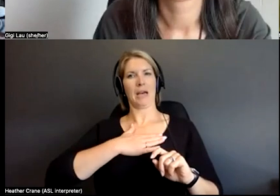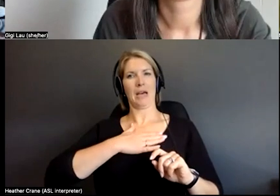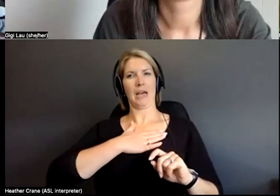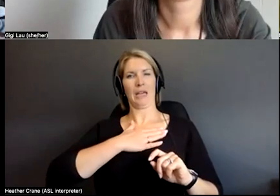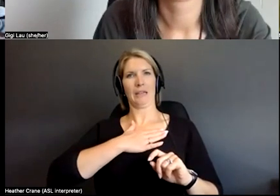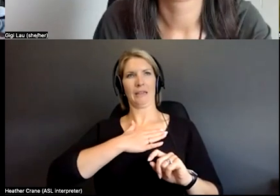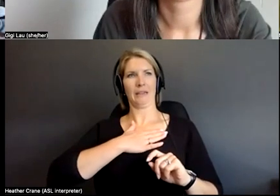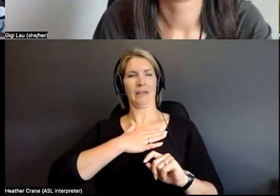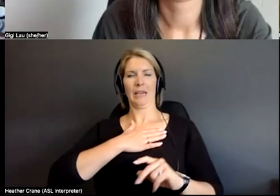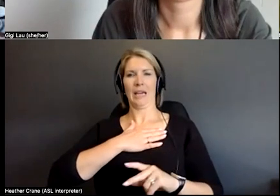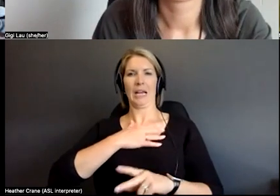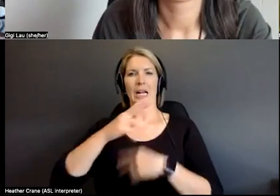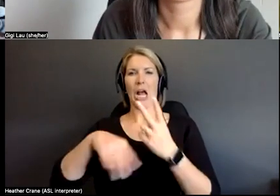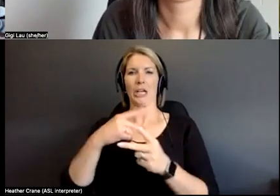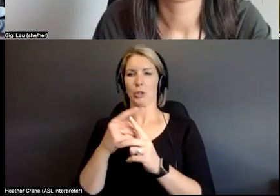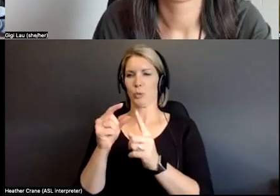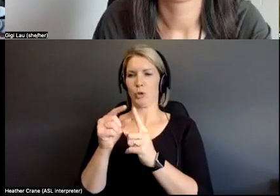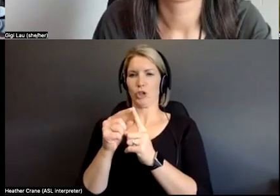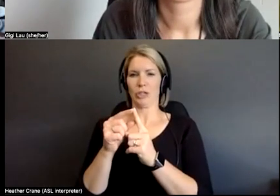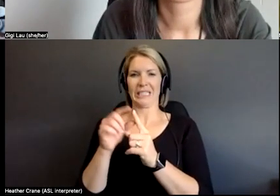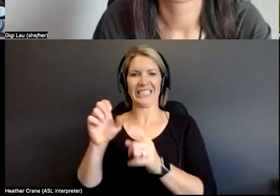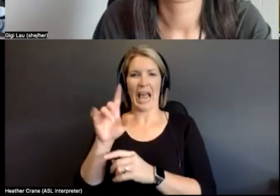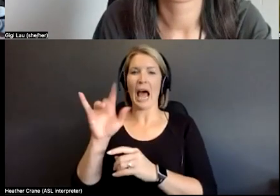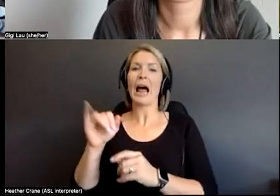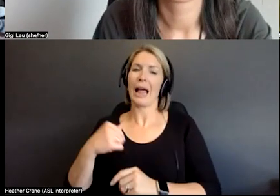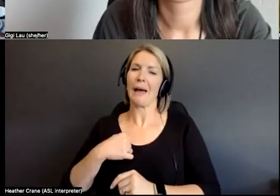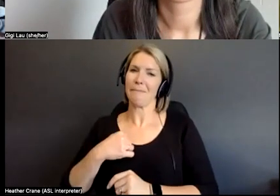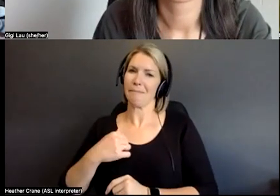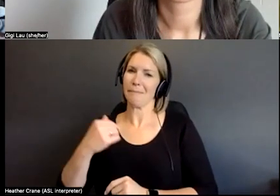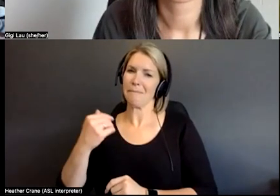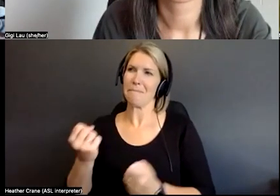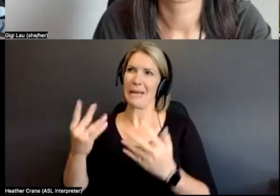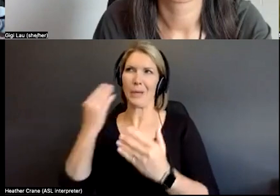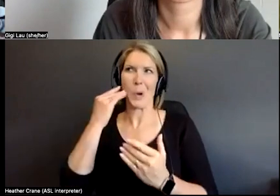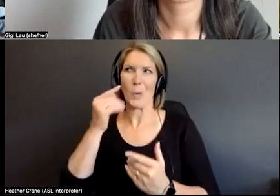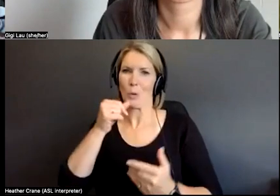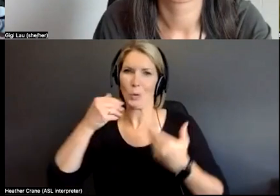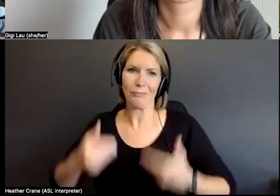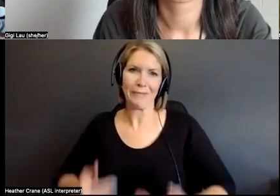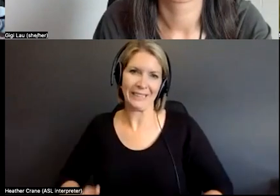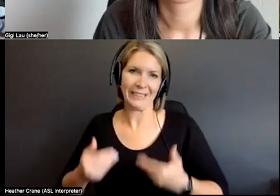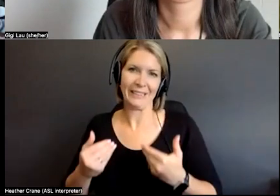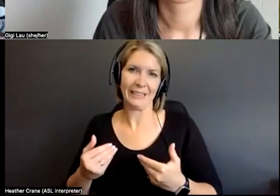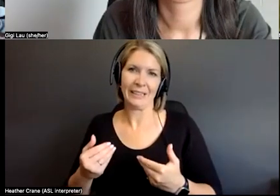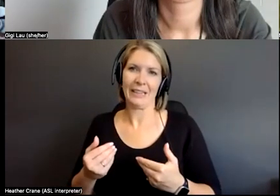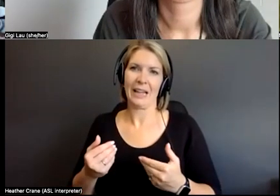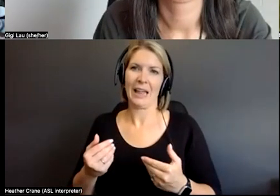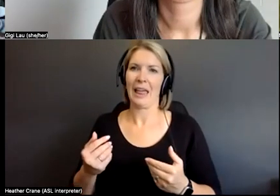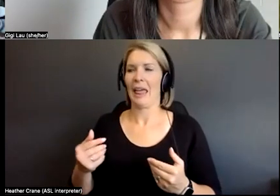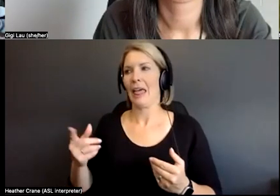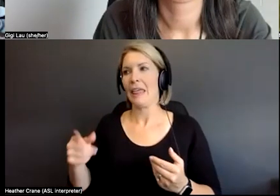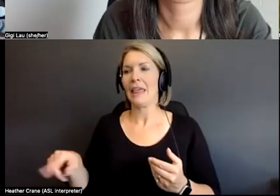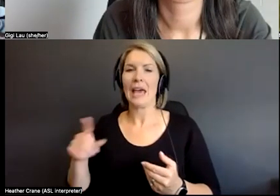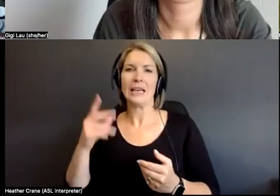out. But at the same time, they might also feel like they saw that typeface on a rival's